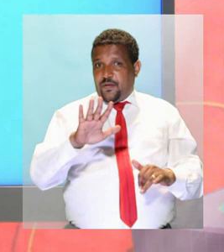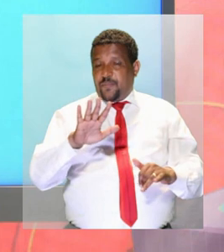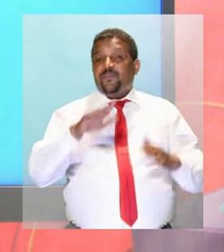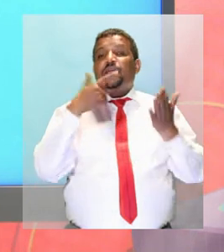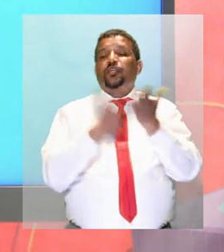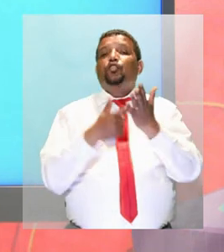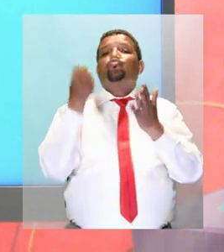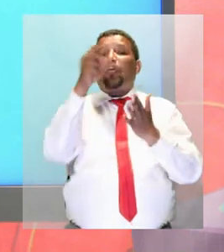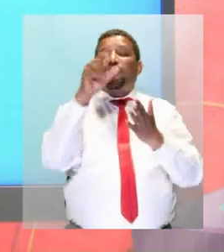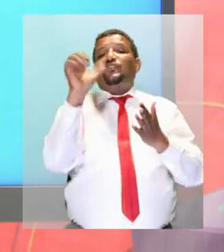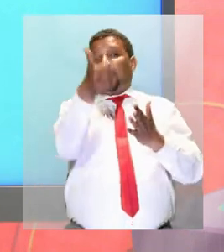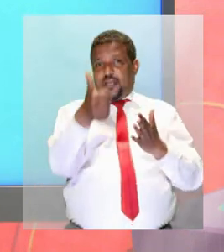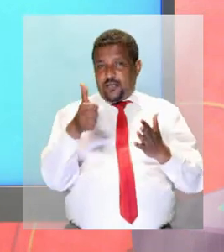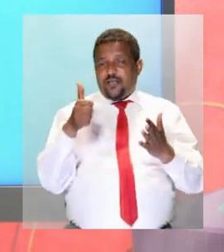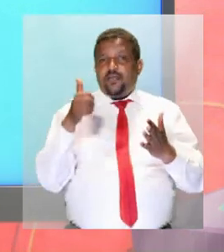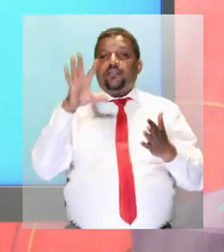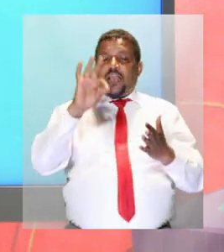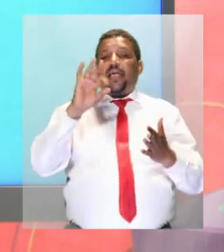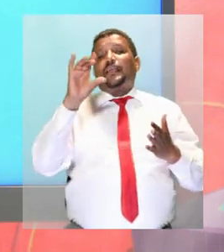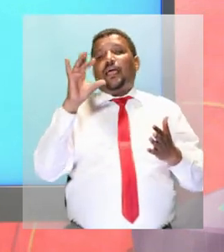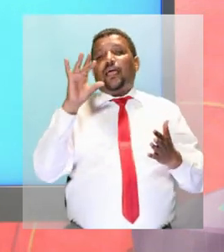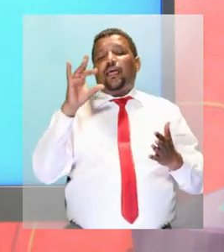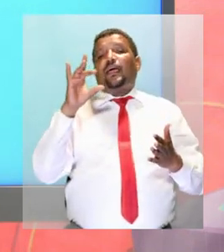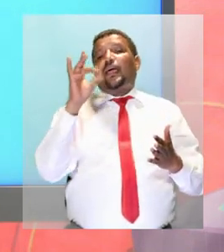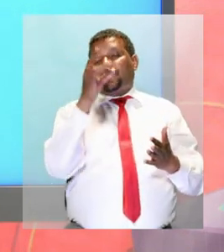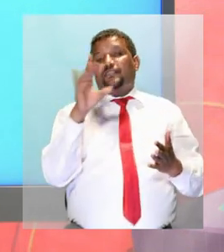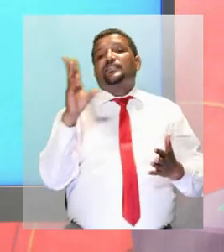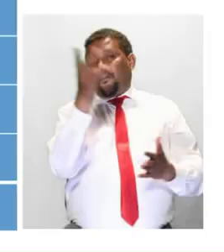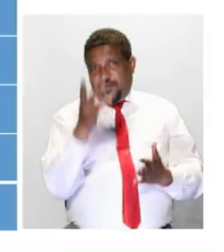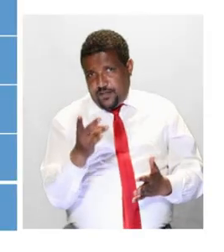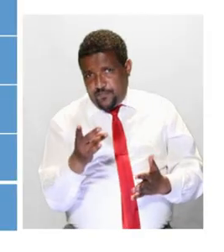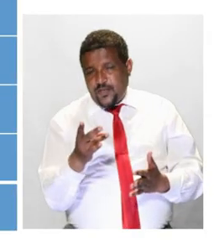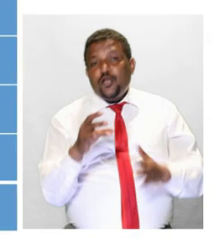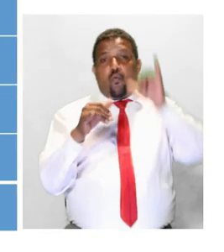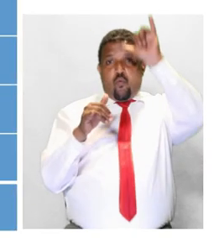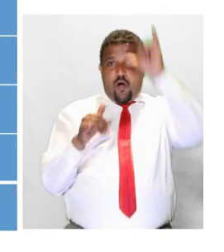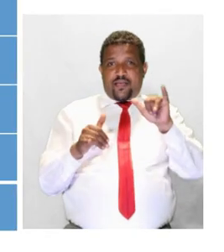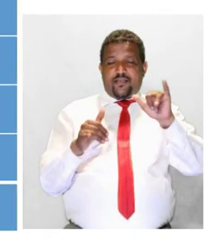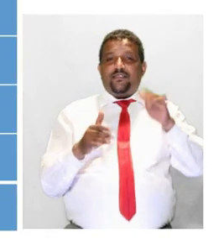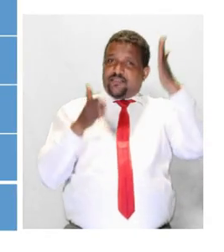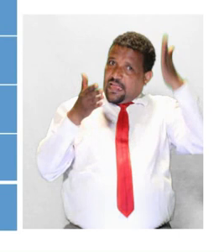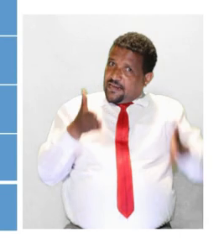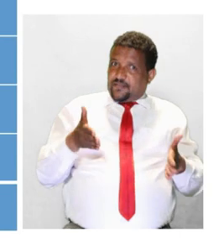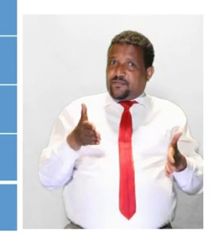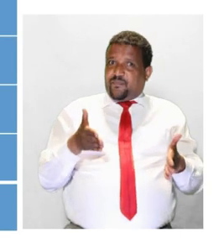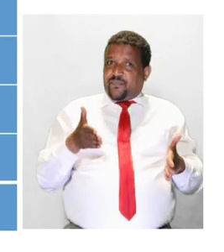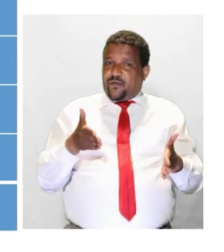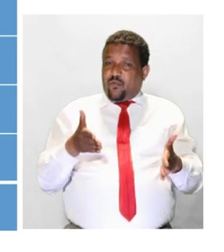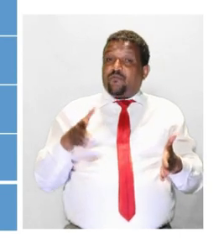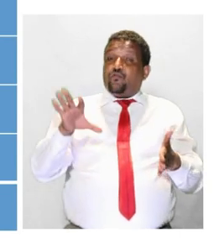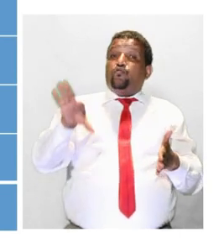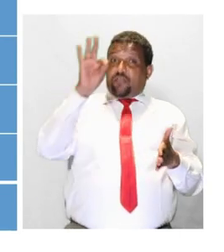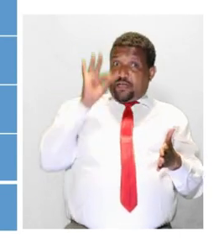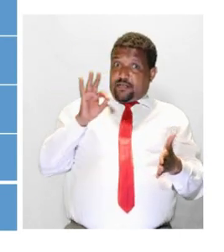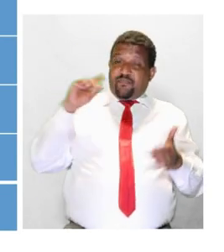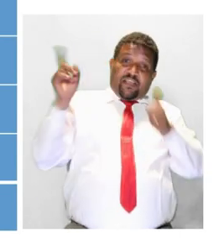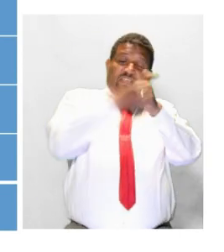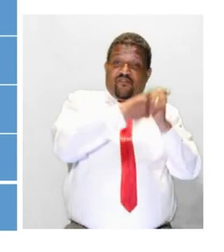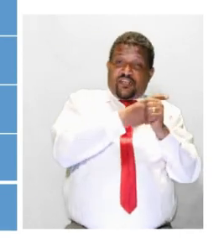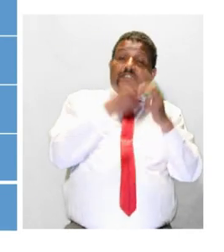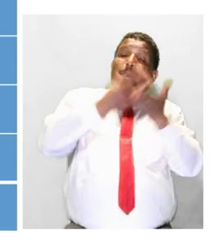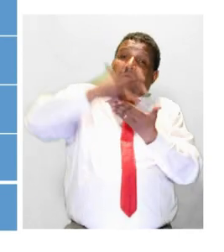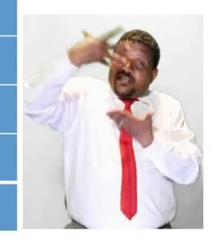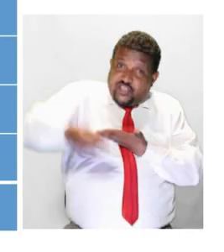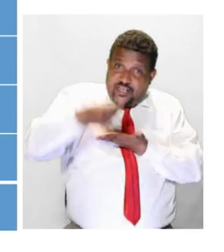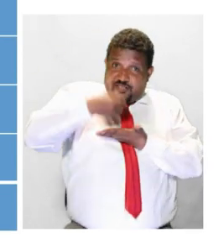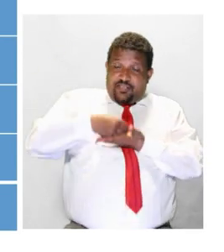12, 10, 9, 8, 7 in the Y side. So We have to take at the first purchase,